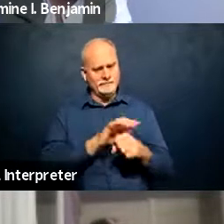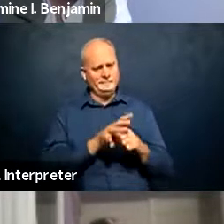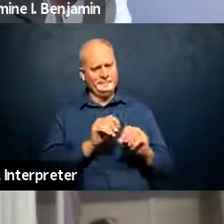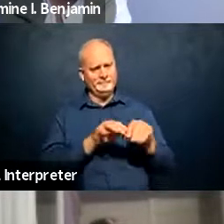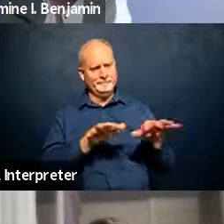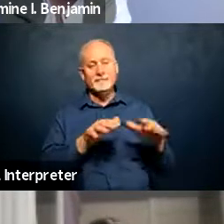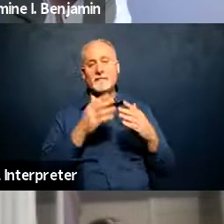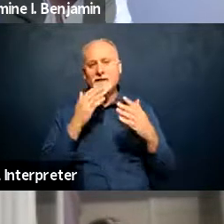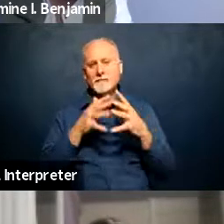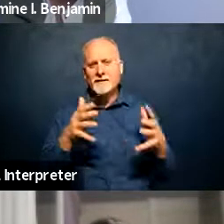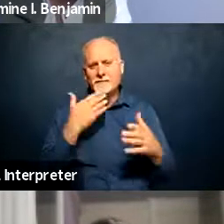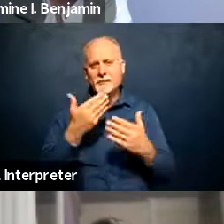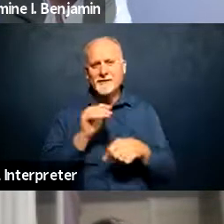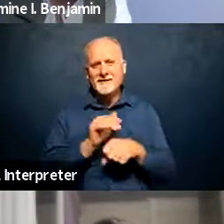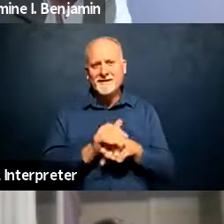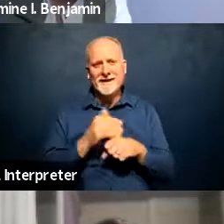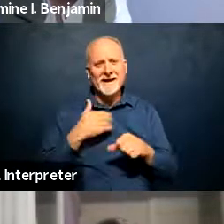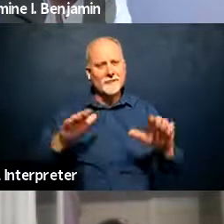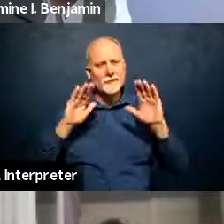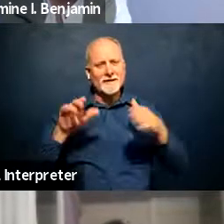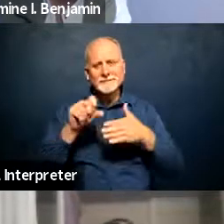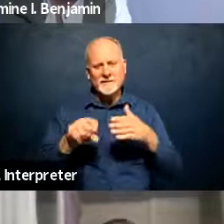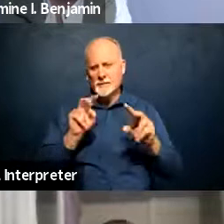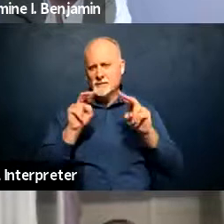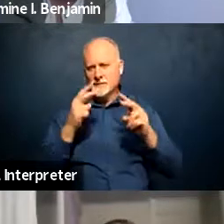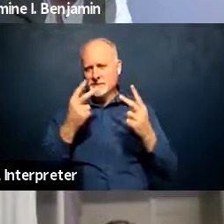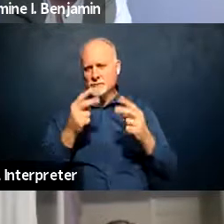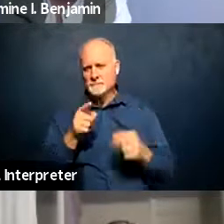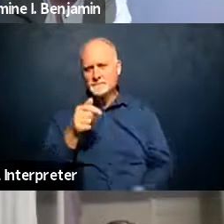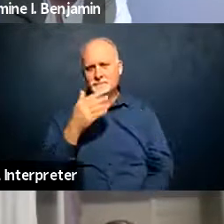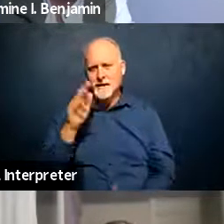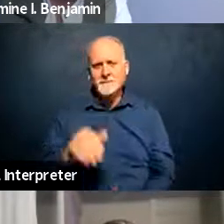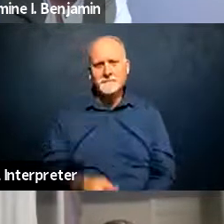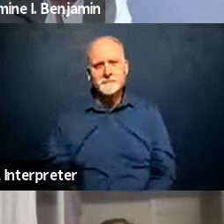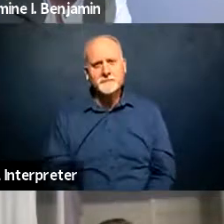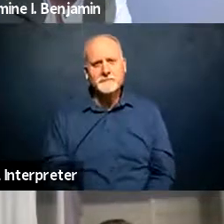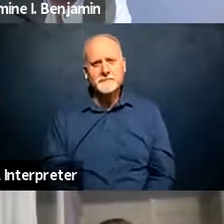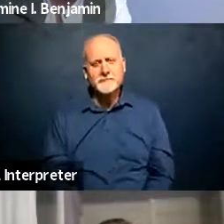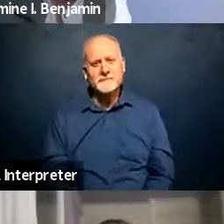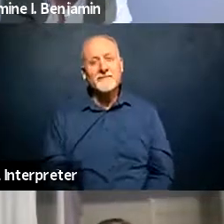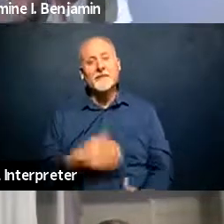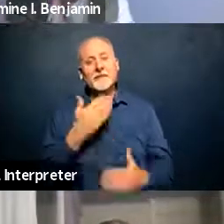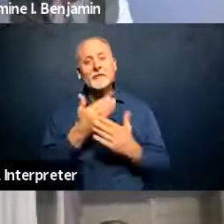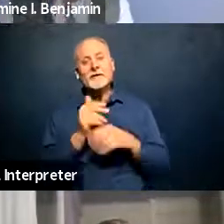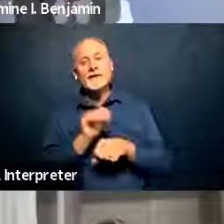you very much. Have a good evening and have a great semester. Look forward to seeing you. Bye-bye. Good evening. Thank you.